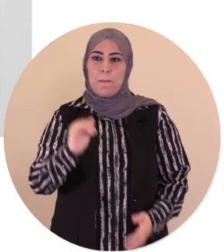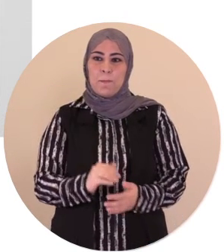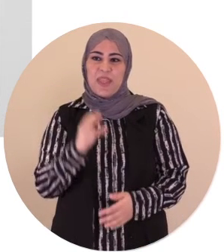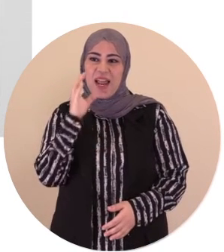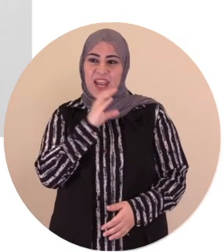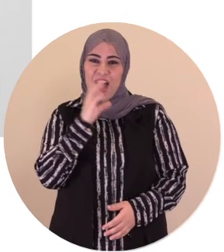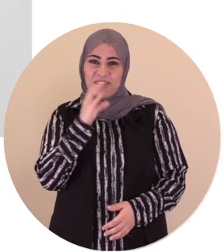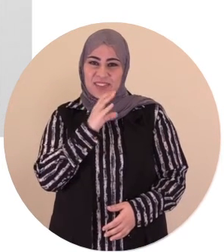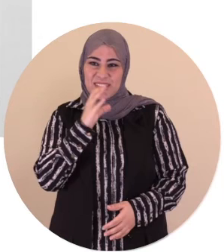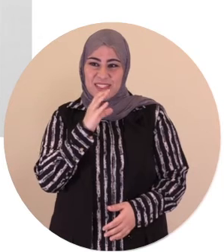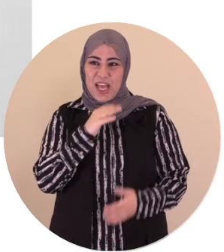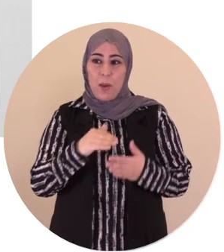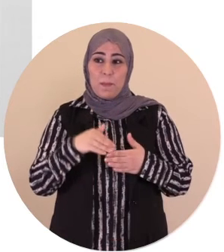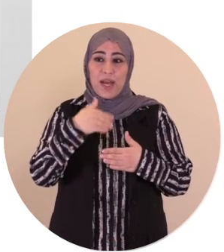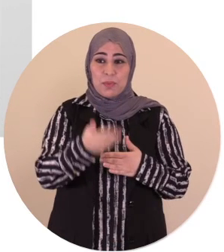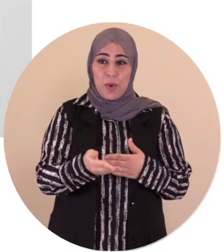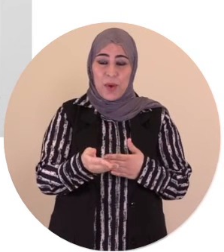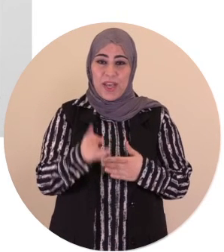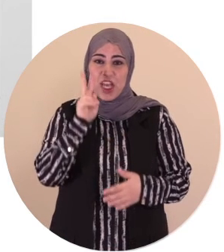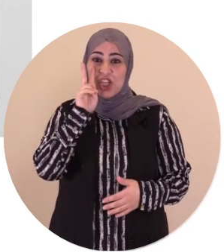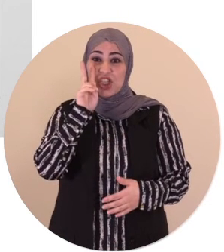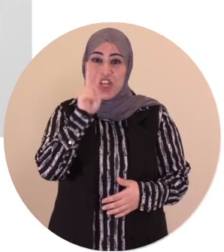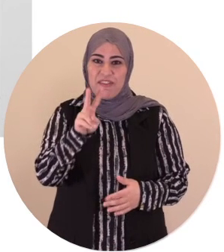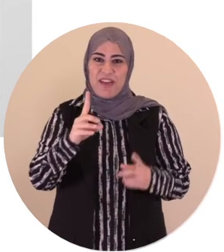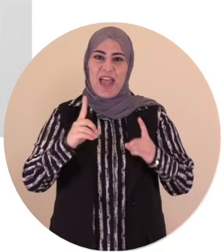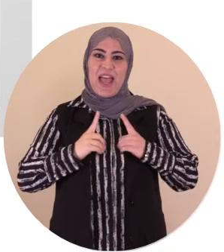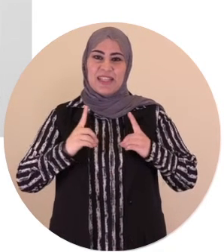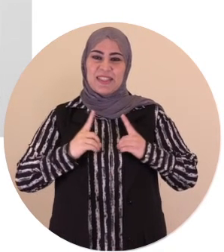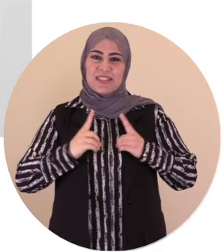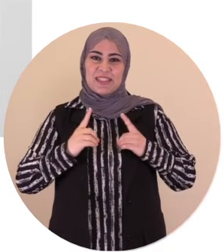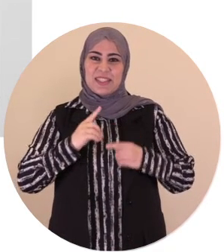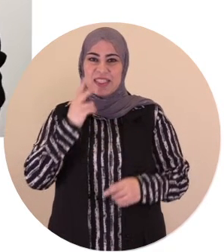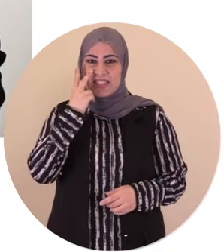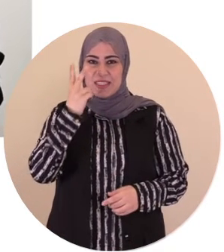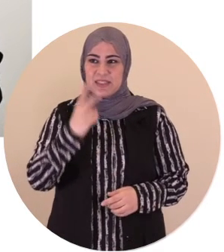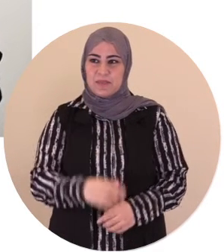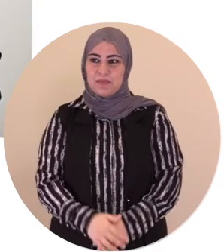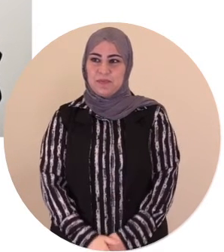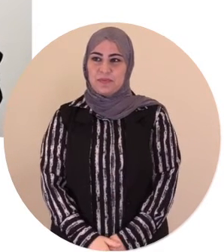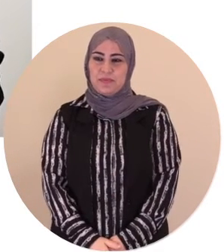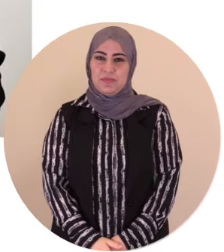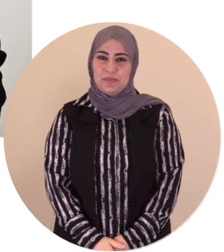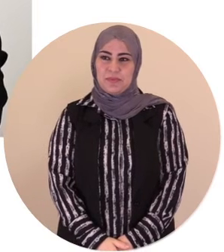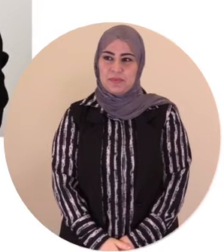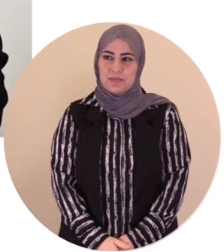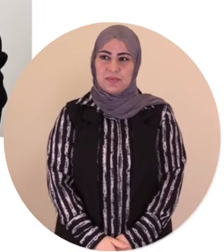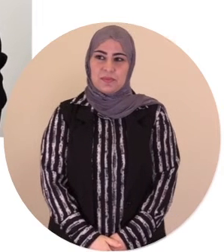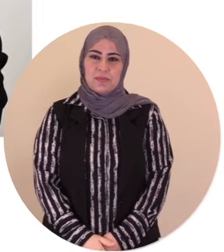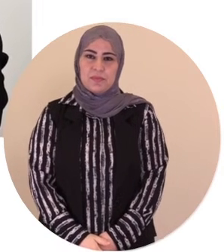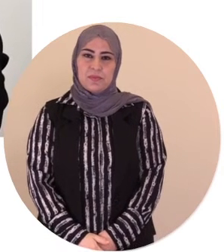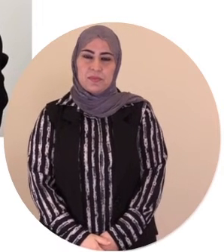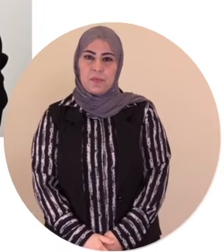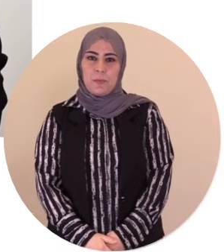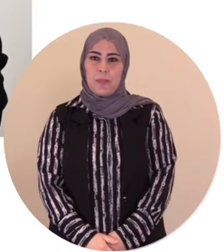he, what? Had seen. Excellent. You're getting there. Now, do you know that you've already been